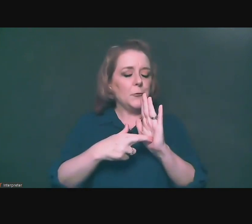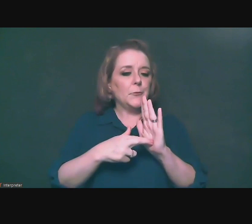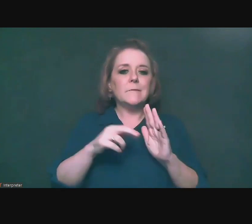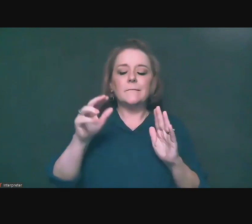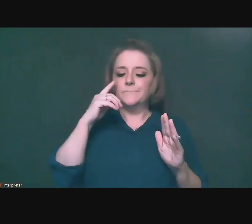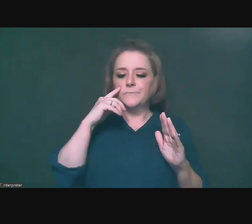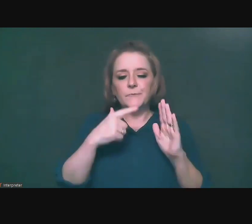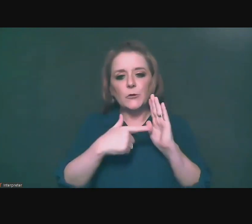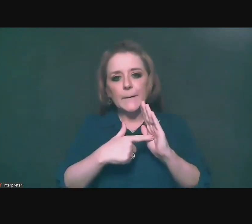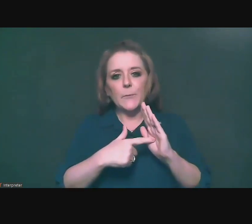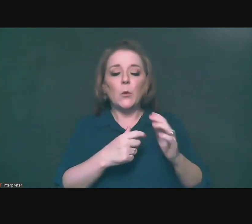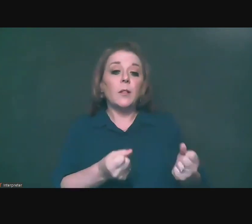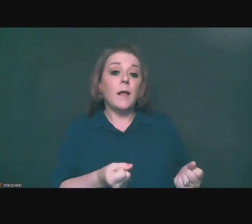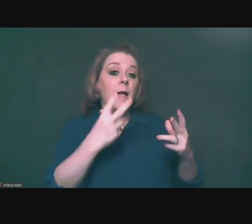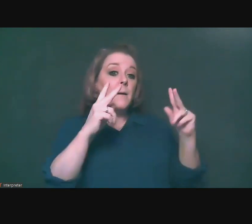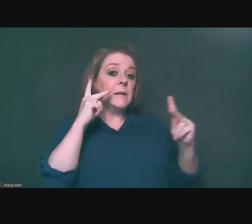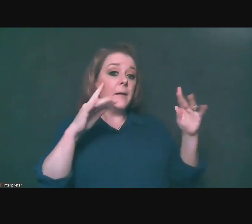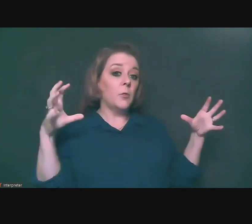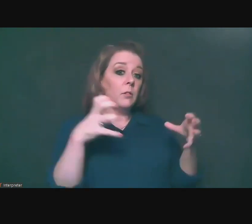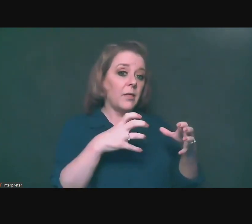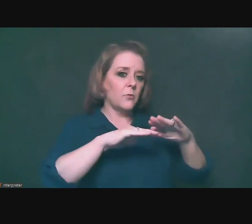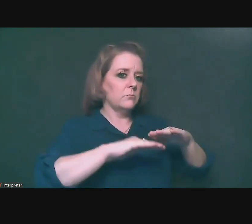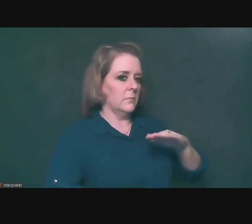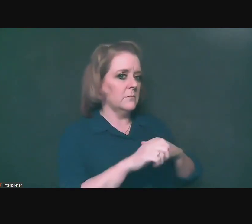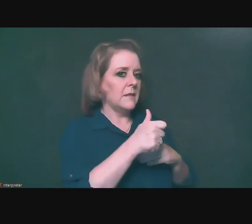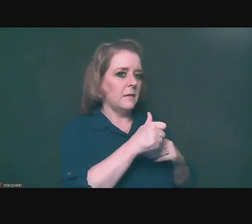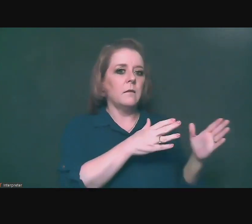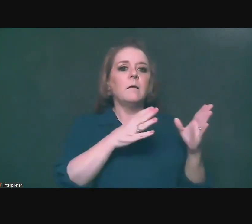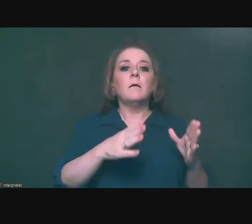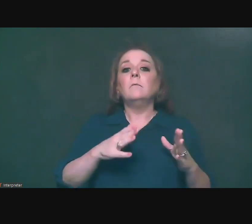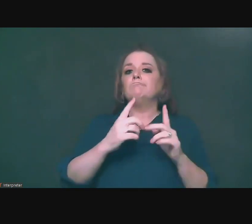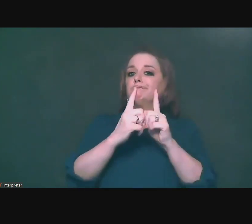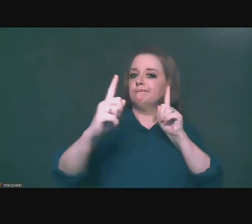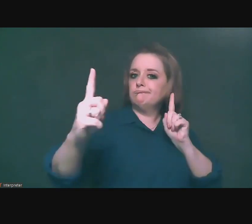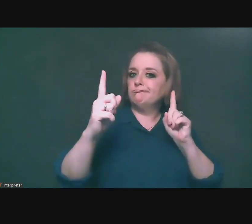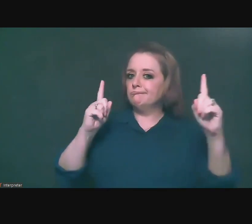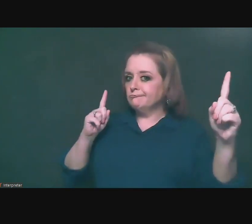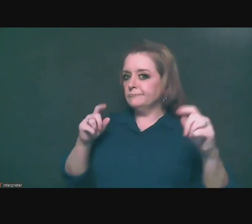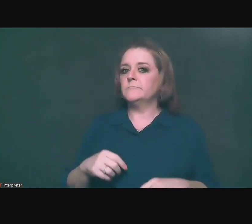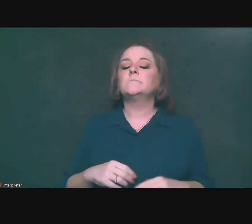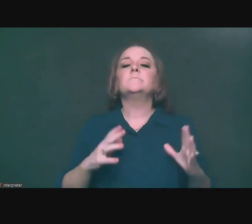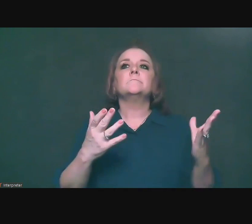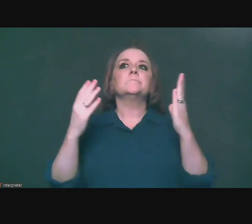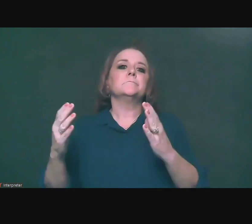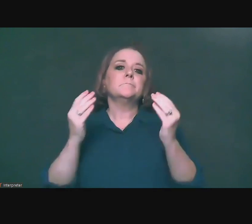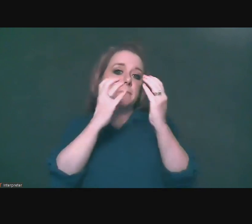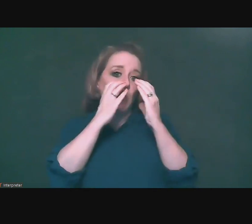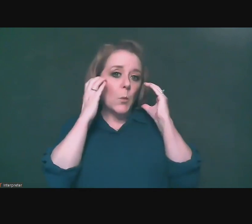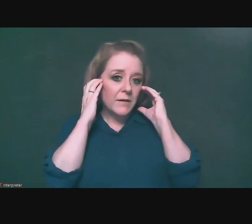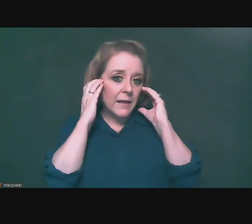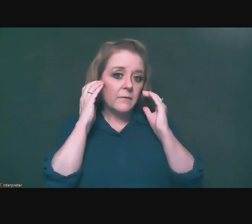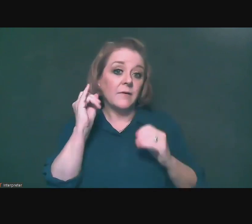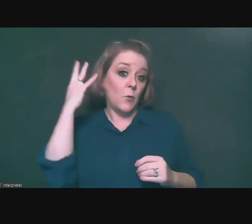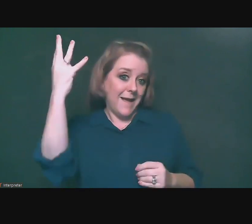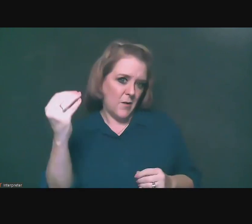limiting gatherings, practicing social distancing, and wearing a face covering when out and